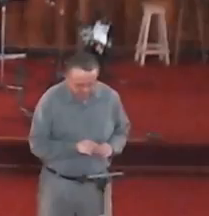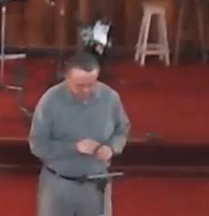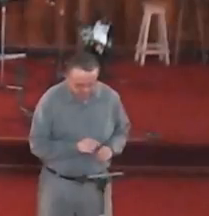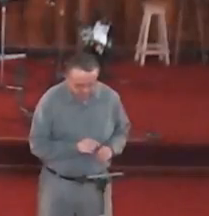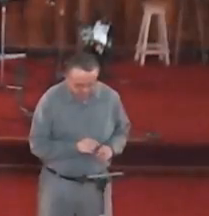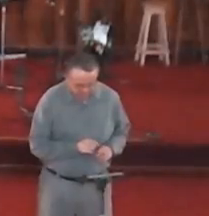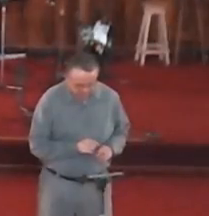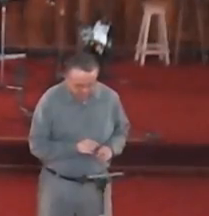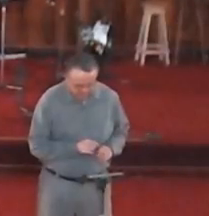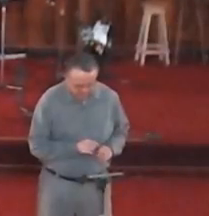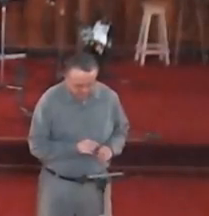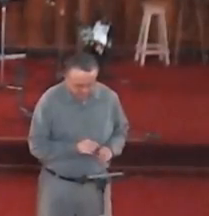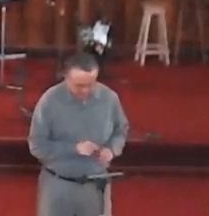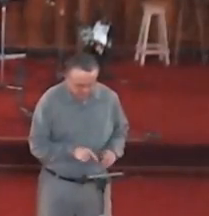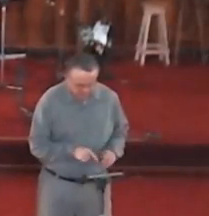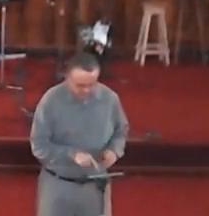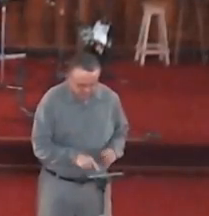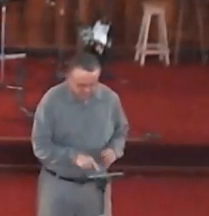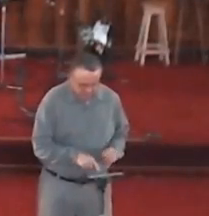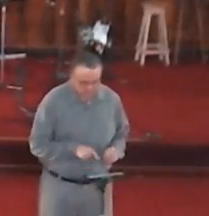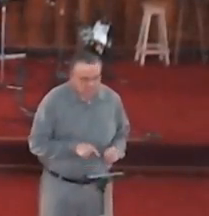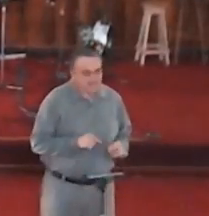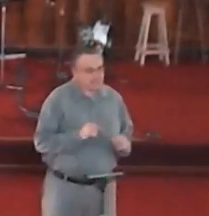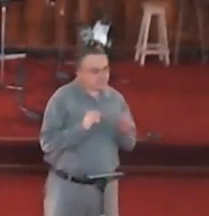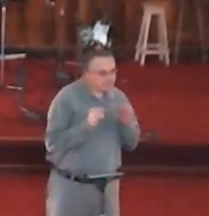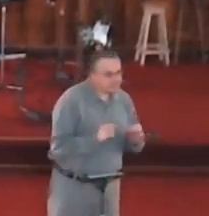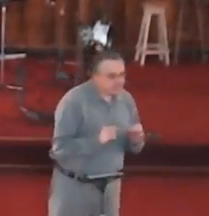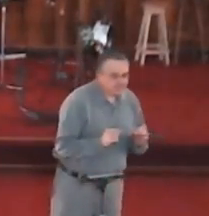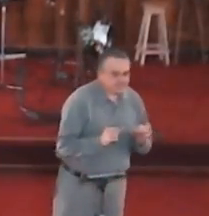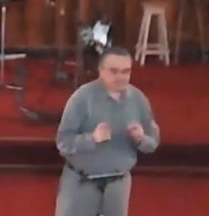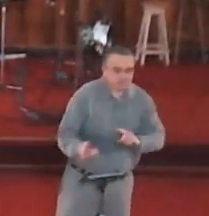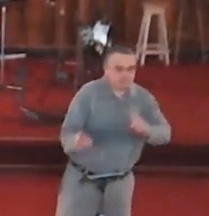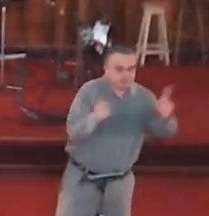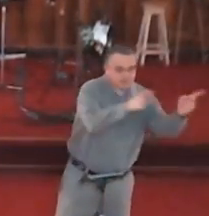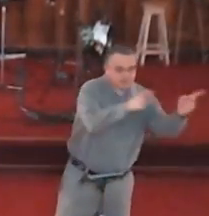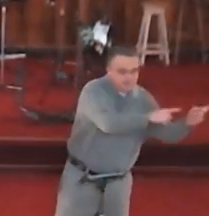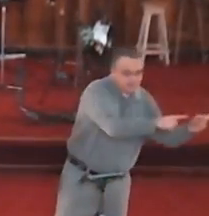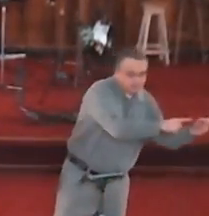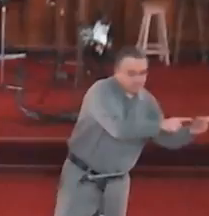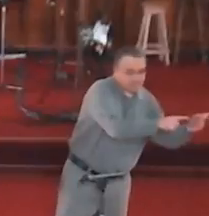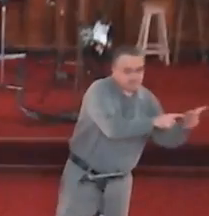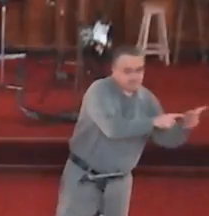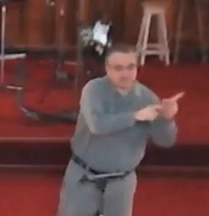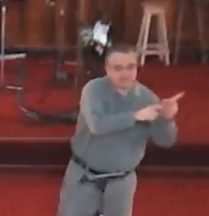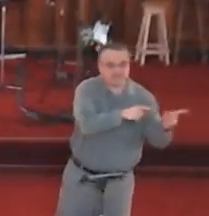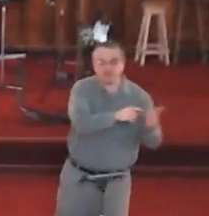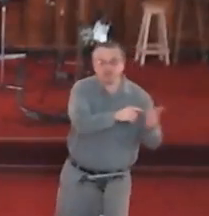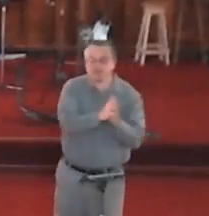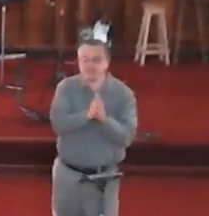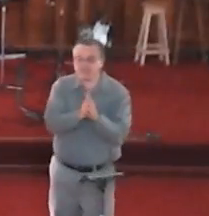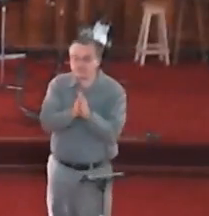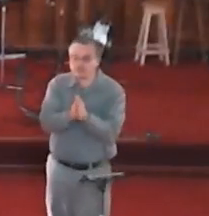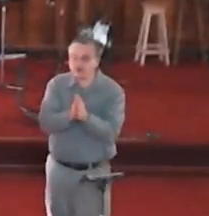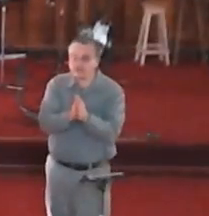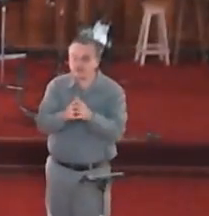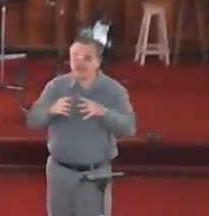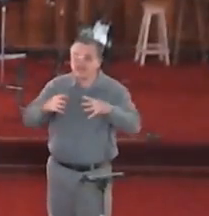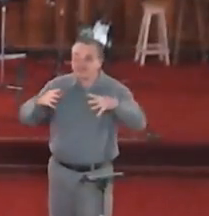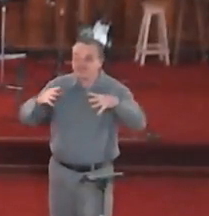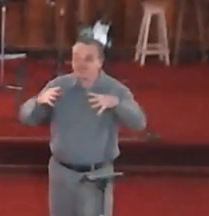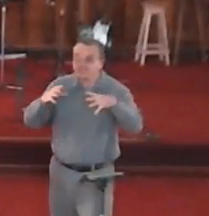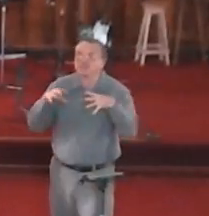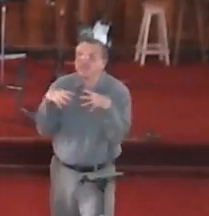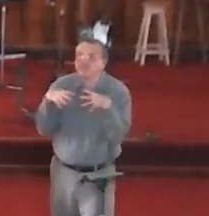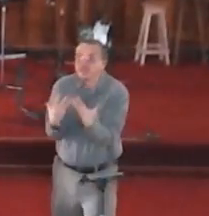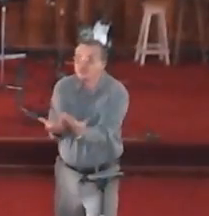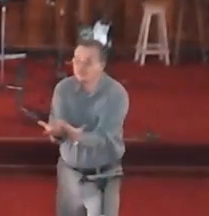to Seleucia and sailed from there to Cyprus. Chipre, según lo que leímos en Hechos 4,